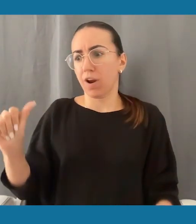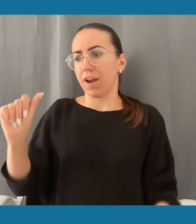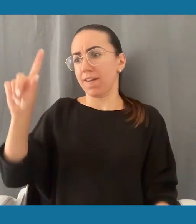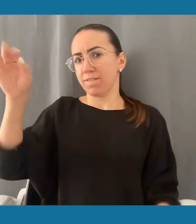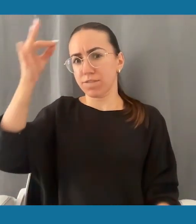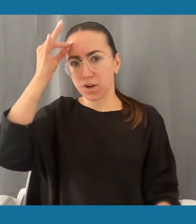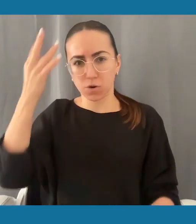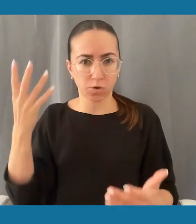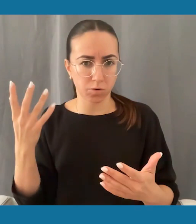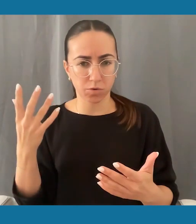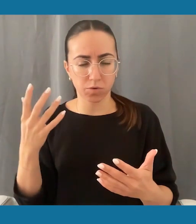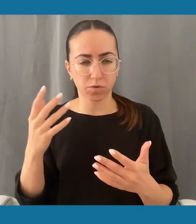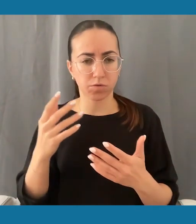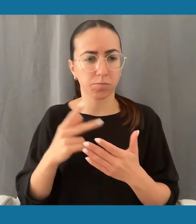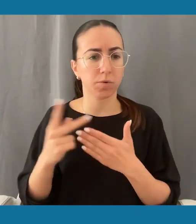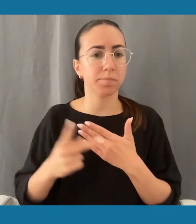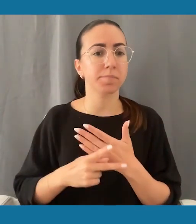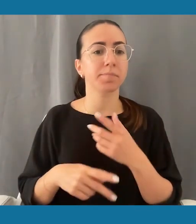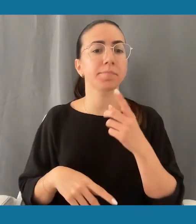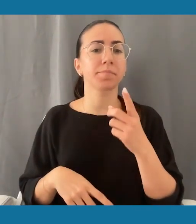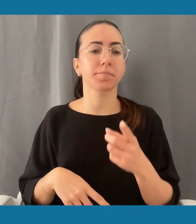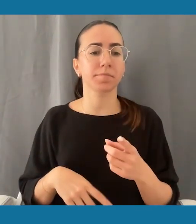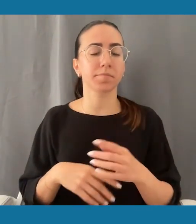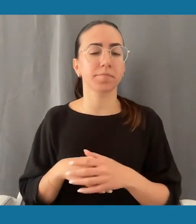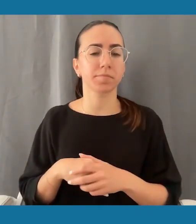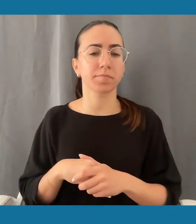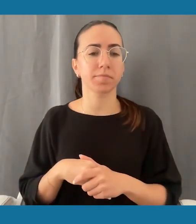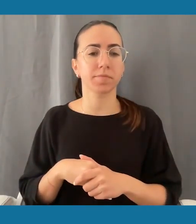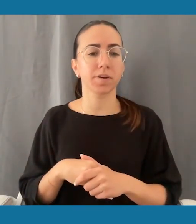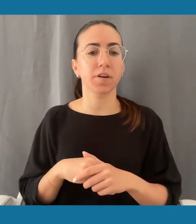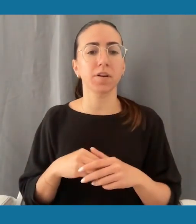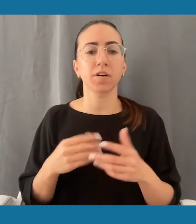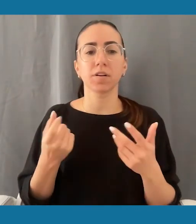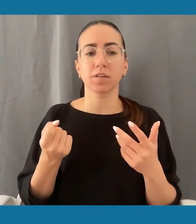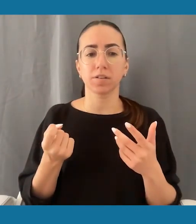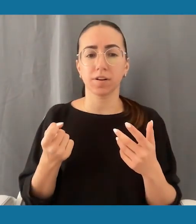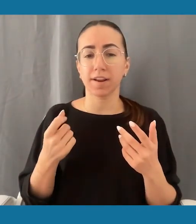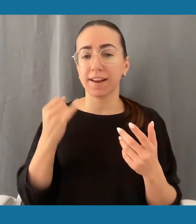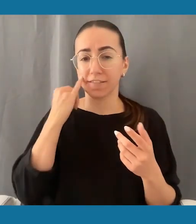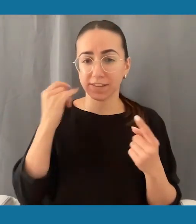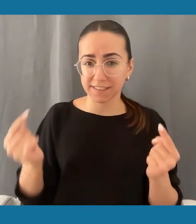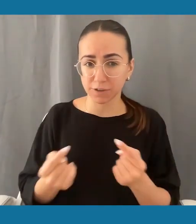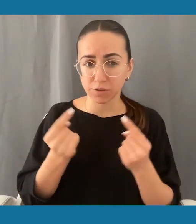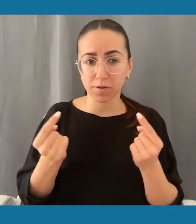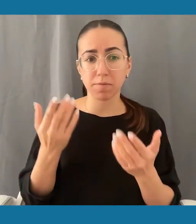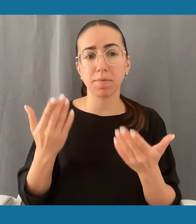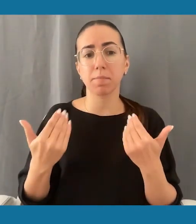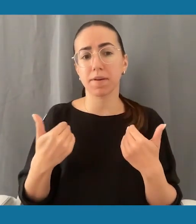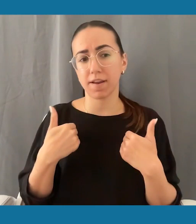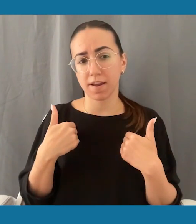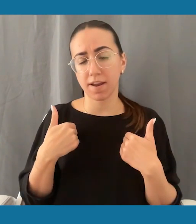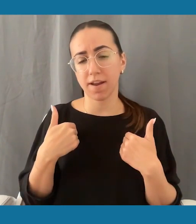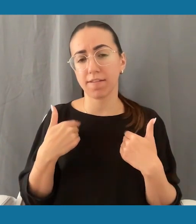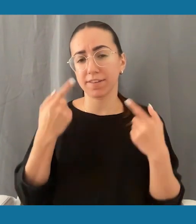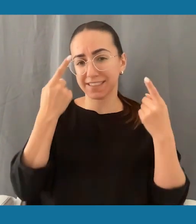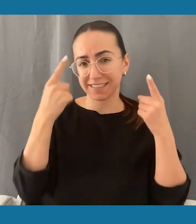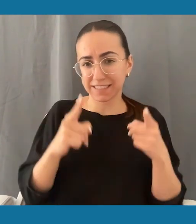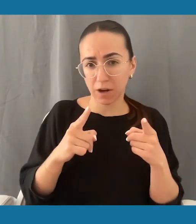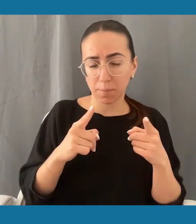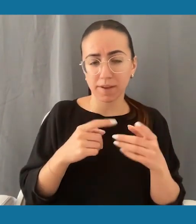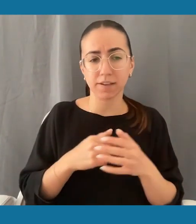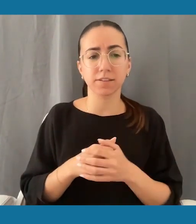Persons who are disabled as a result of a personal injury may receive a personal injury settlement or